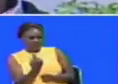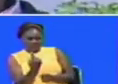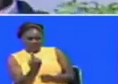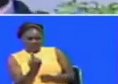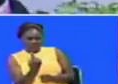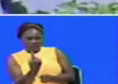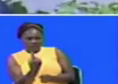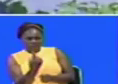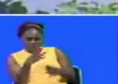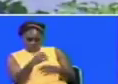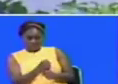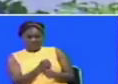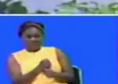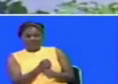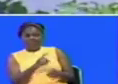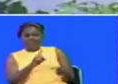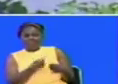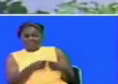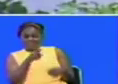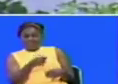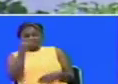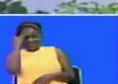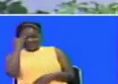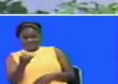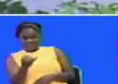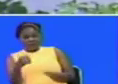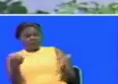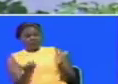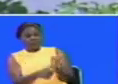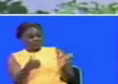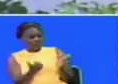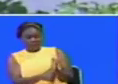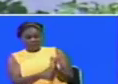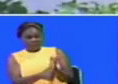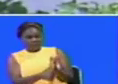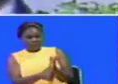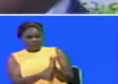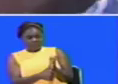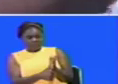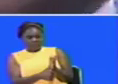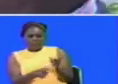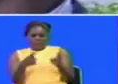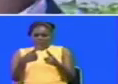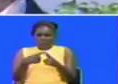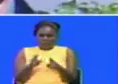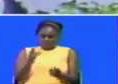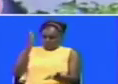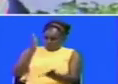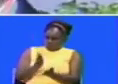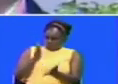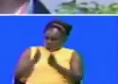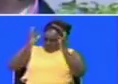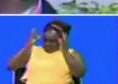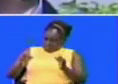organization or alliance, then that perception may eat into the thinking just for perceptual purposes. But what will really